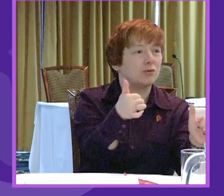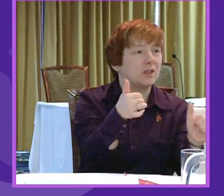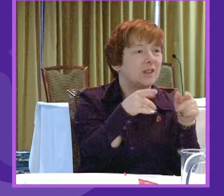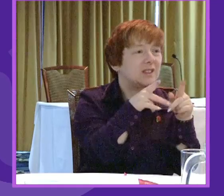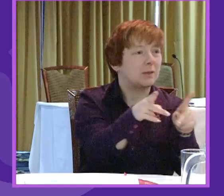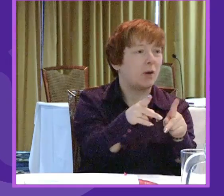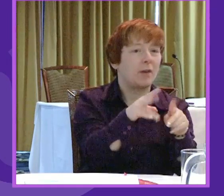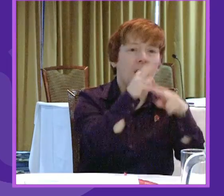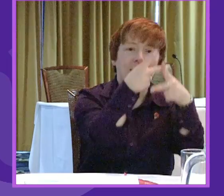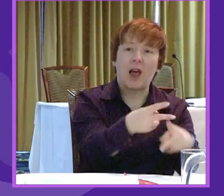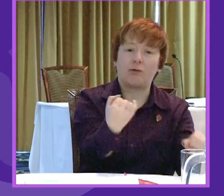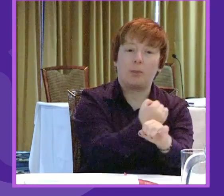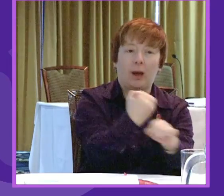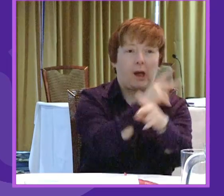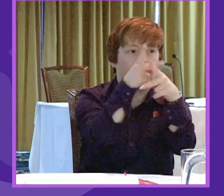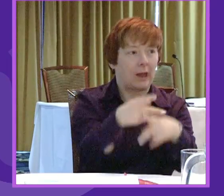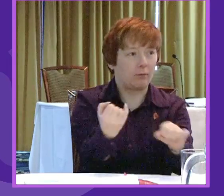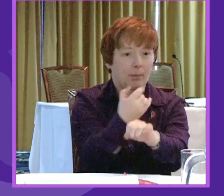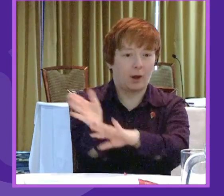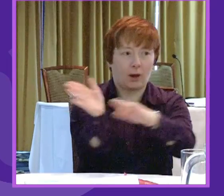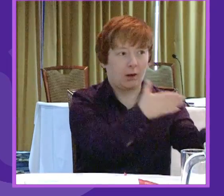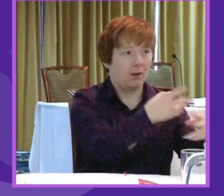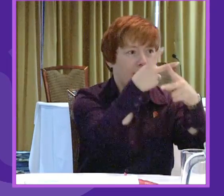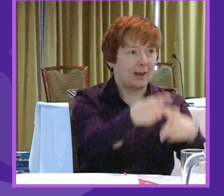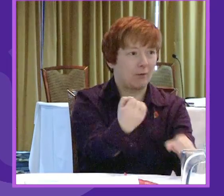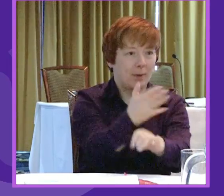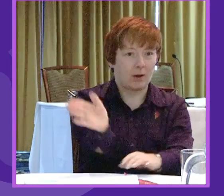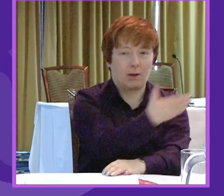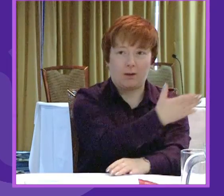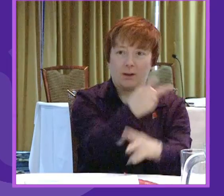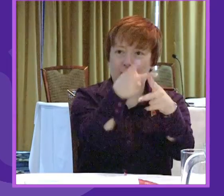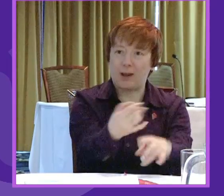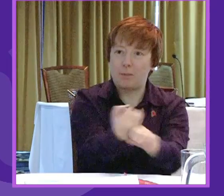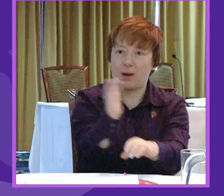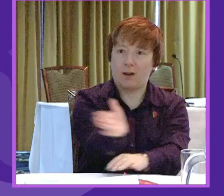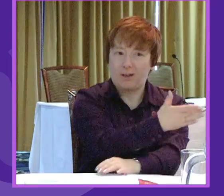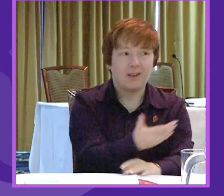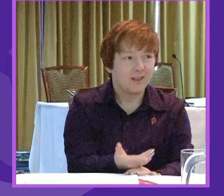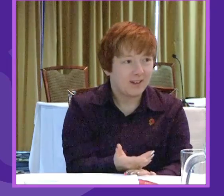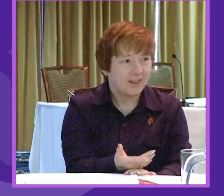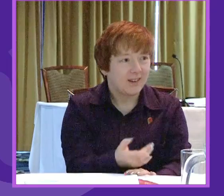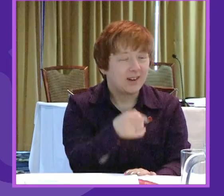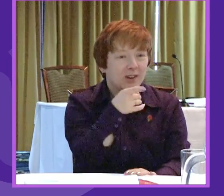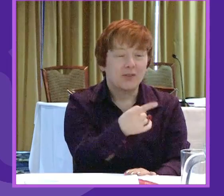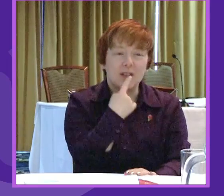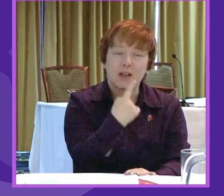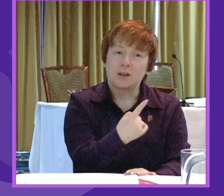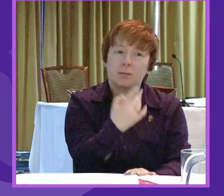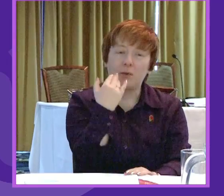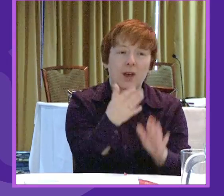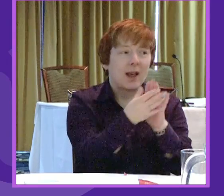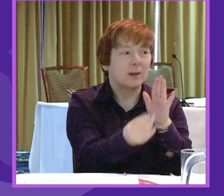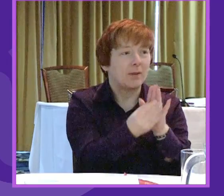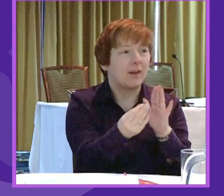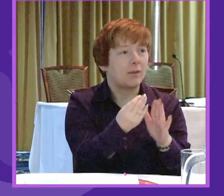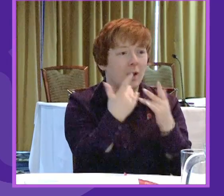of care and repair. And there's loads of references. Geeta, you mentioned flowers. This idea of letting 1,000 flowers bloom.